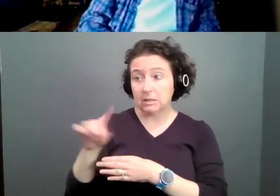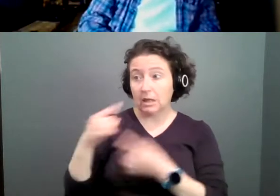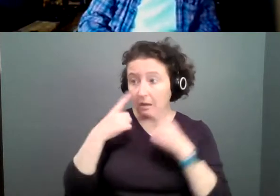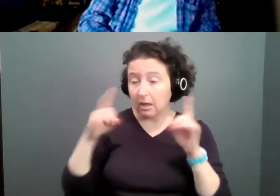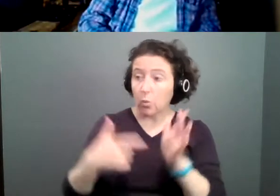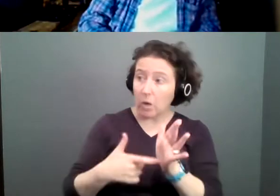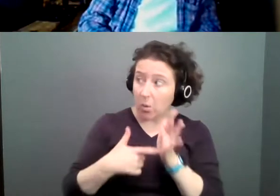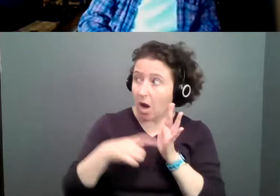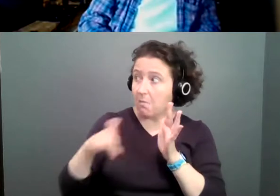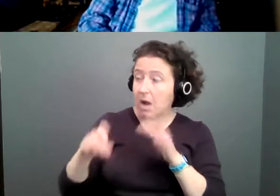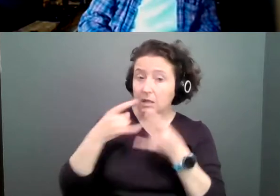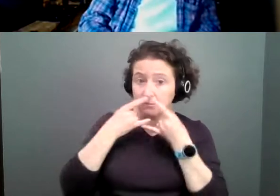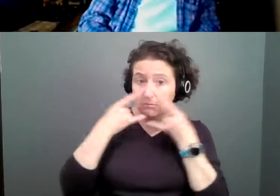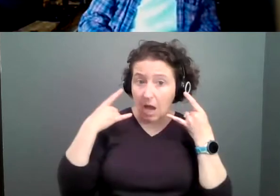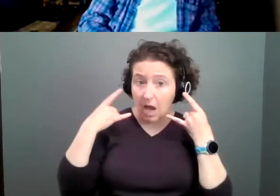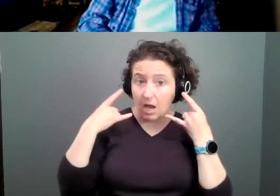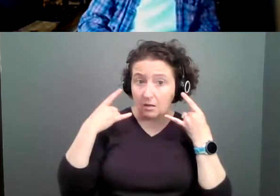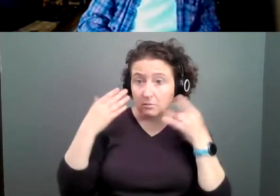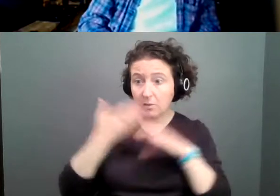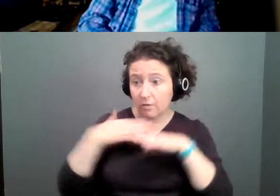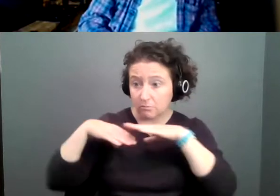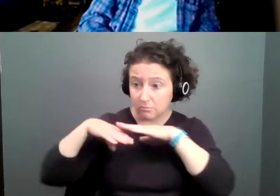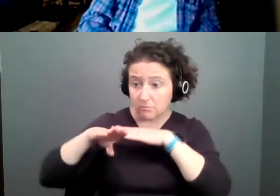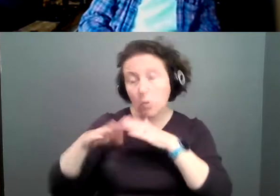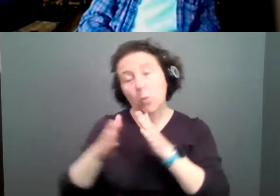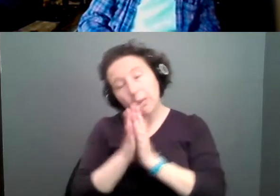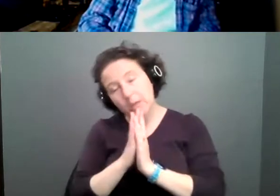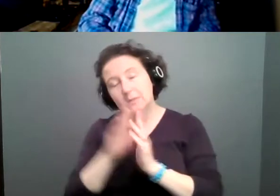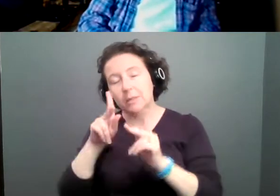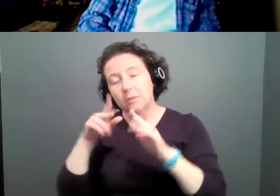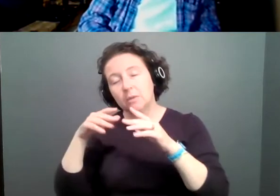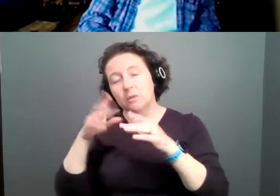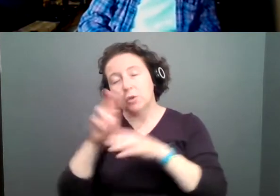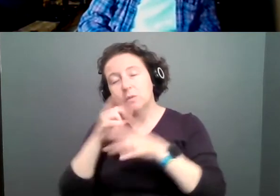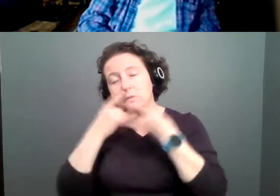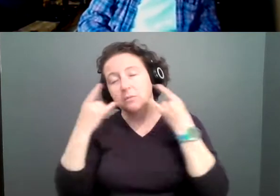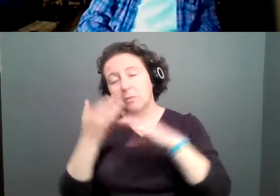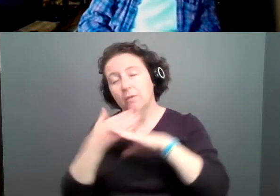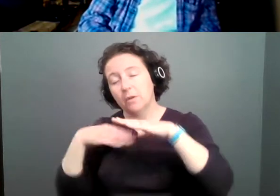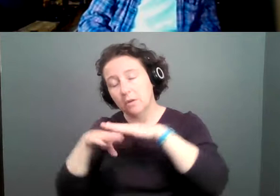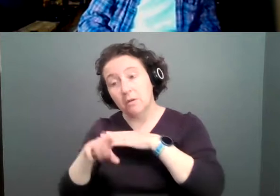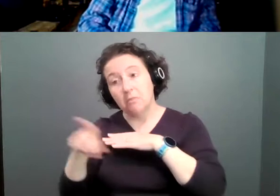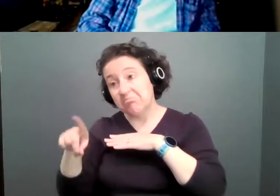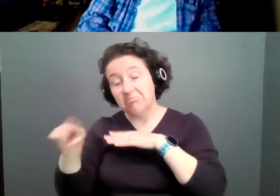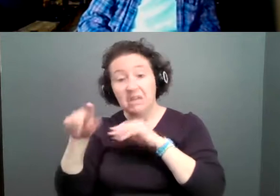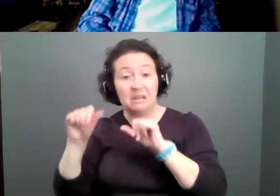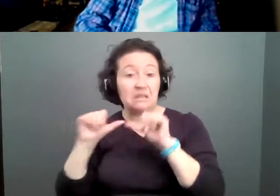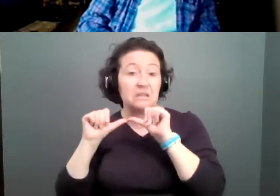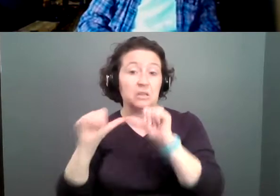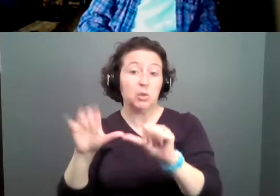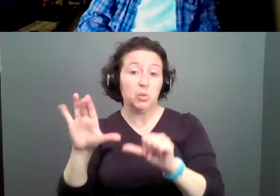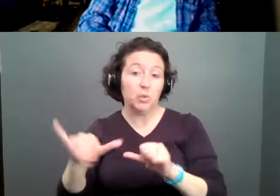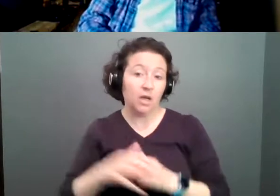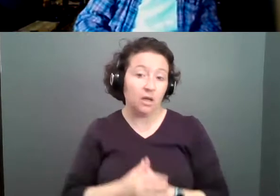masks on entry, requesting that people wear masks on entry, can continue to do